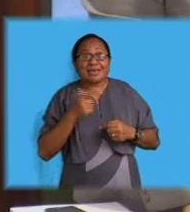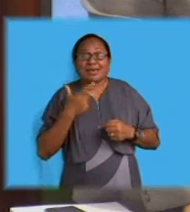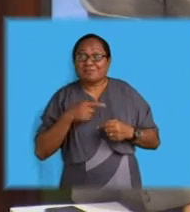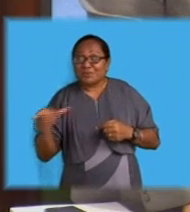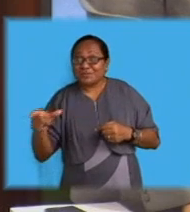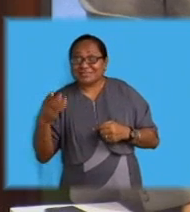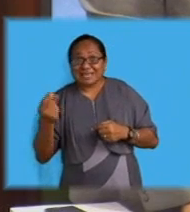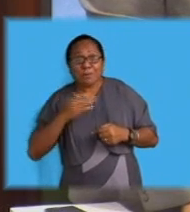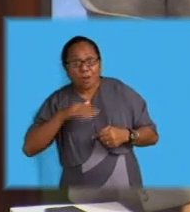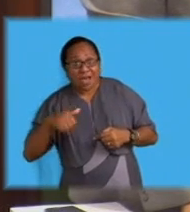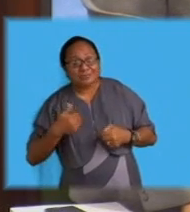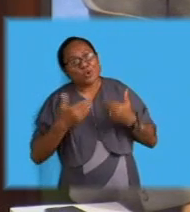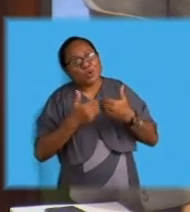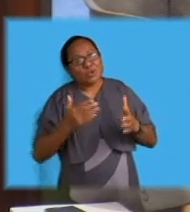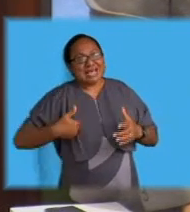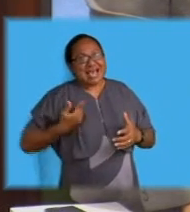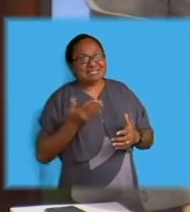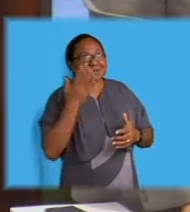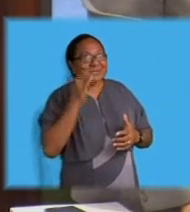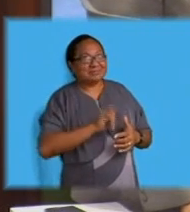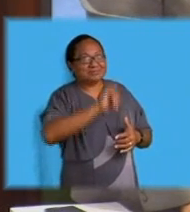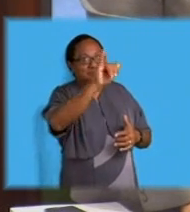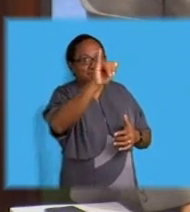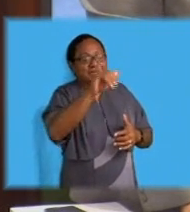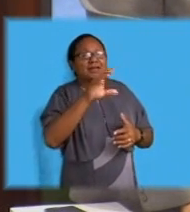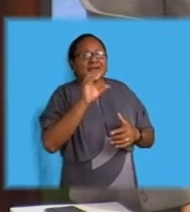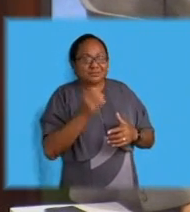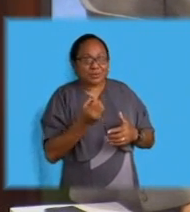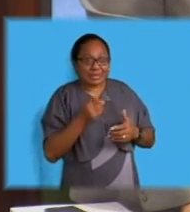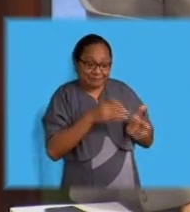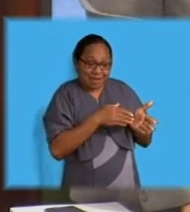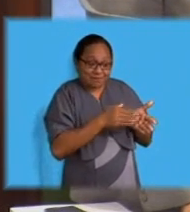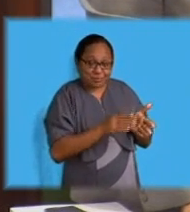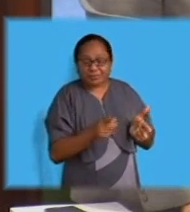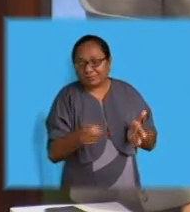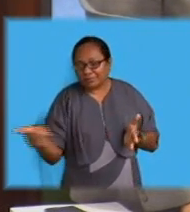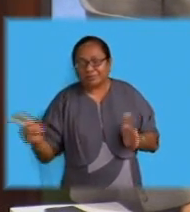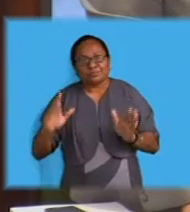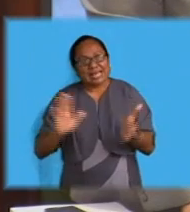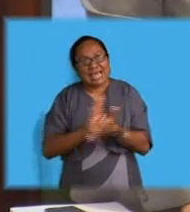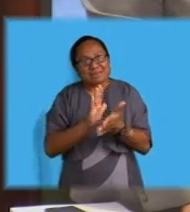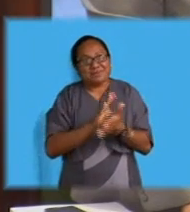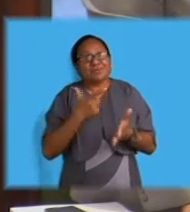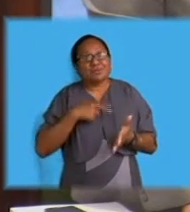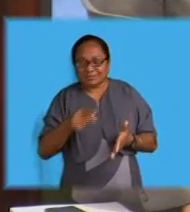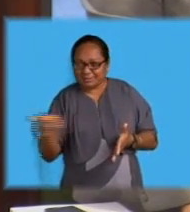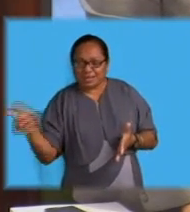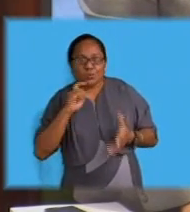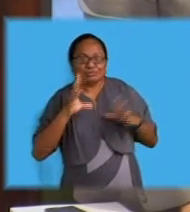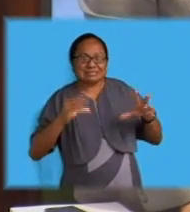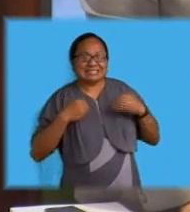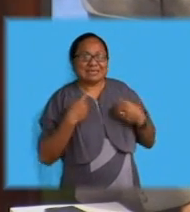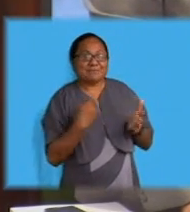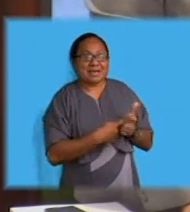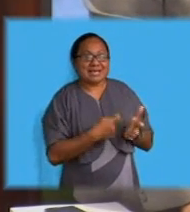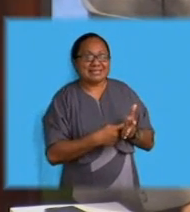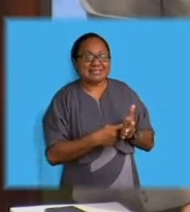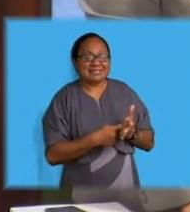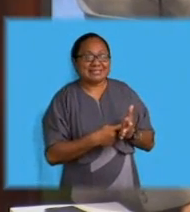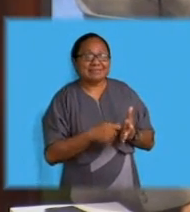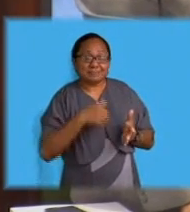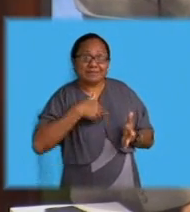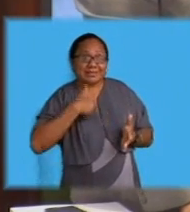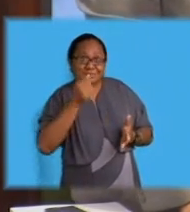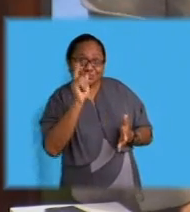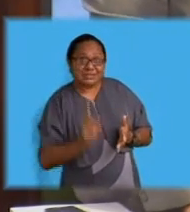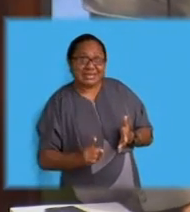their husbands. And I feel that today, why the tears of joy?